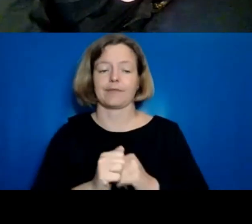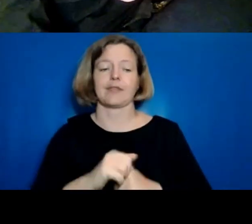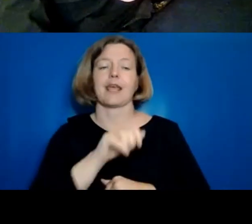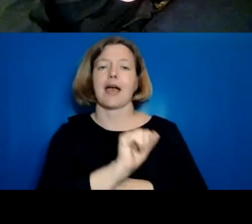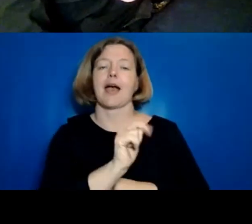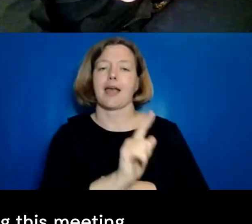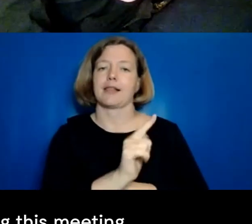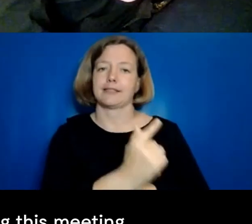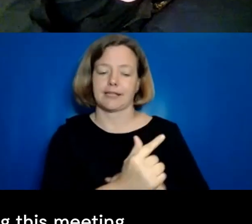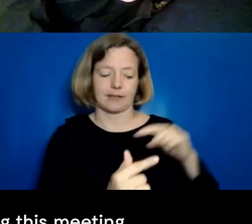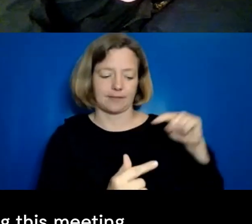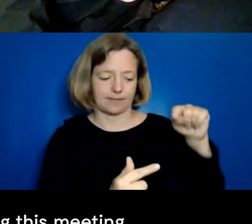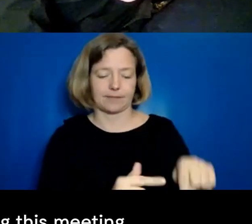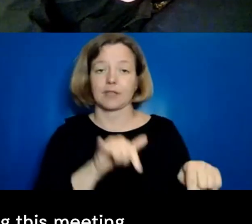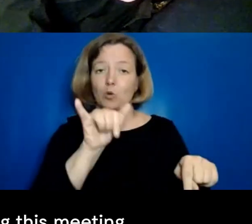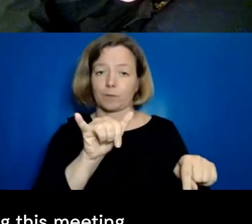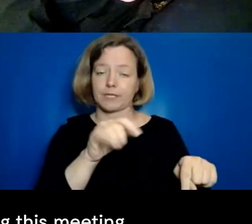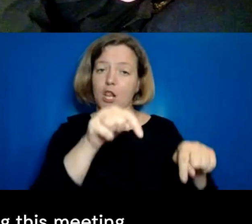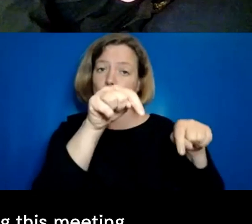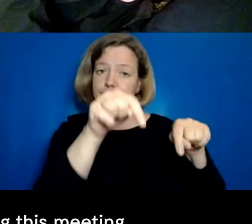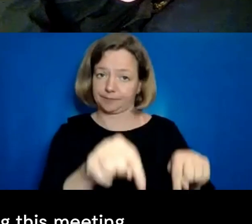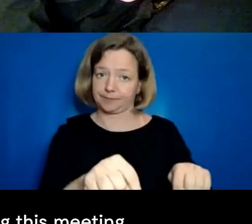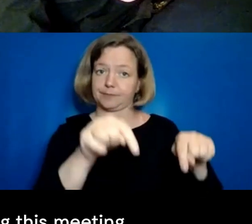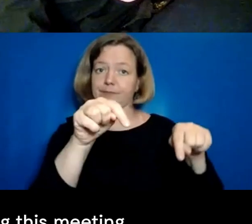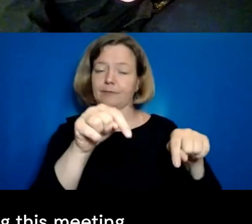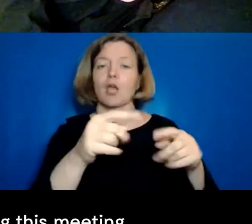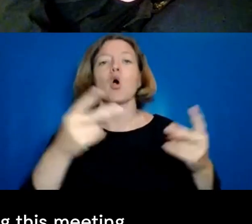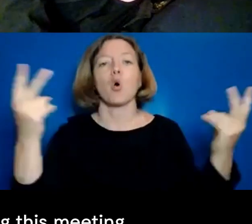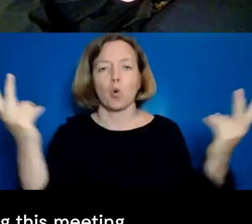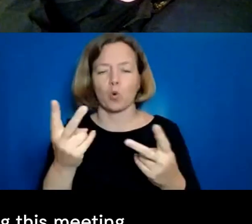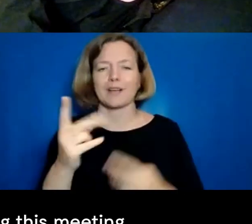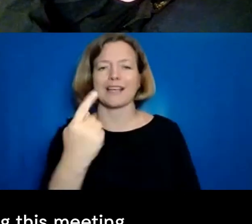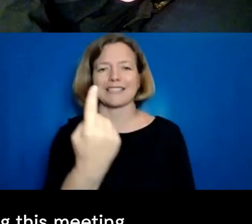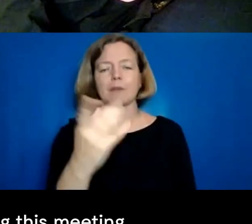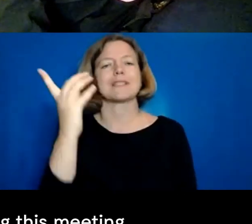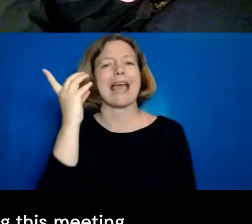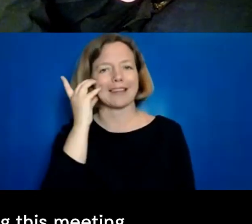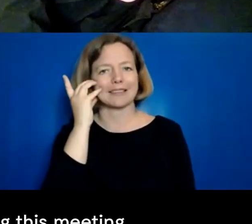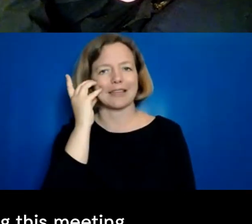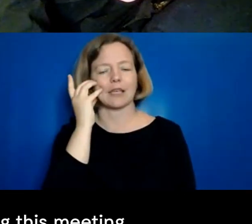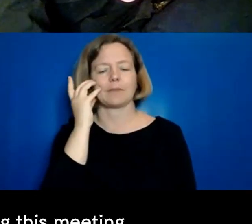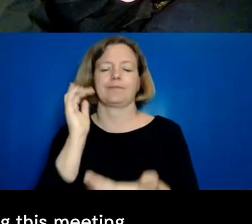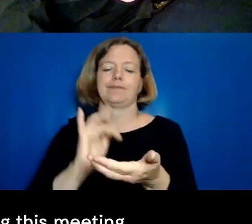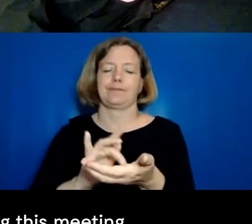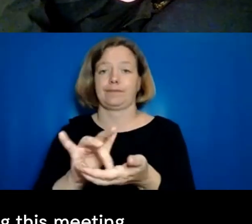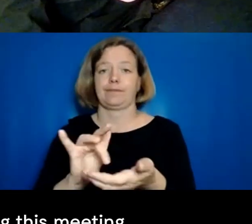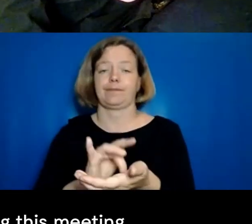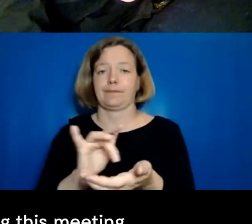Alt-Y. Or if you are accessing this meeting with your phone, you can dial the